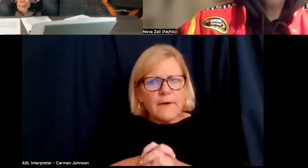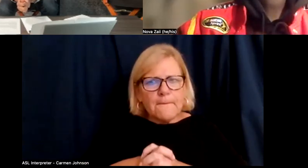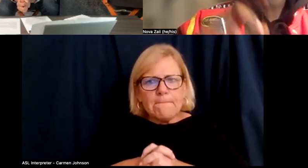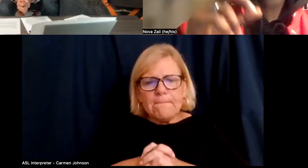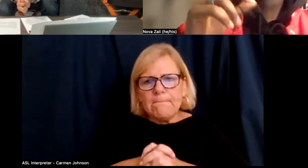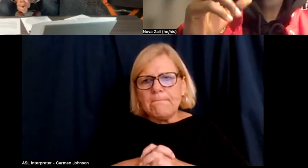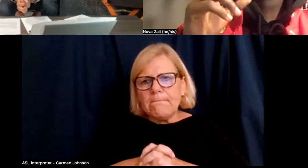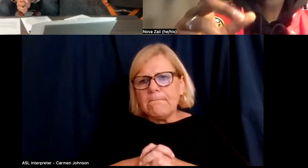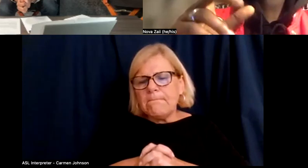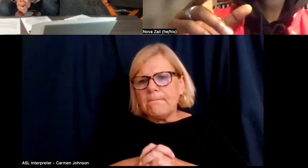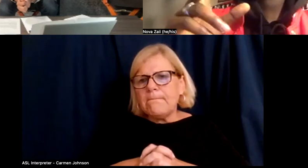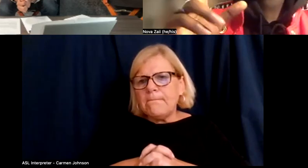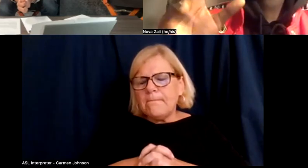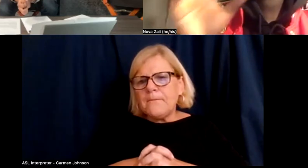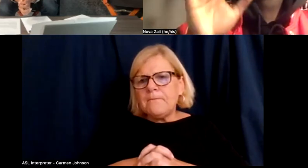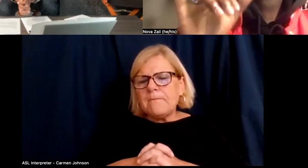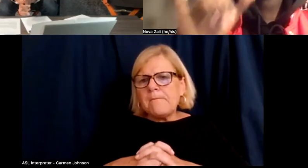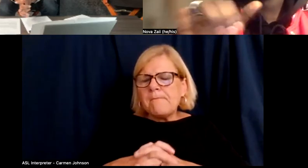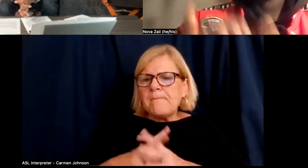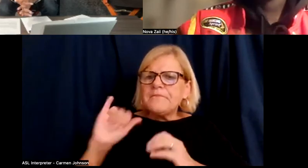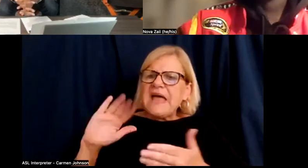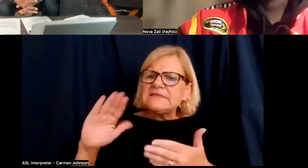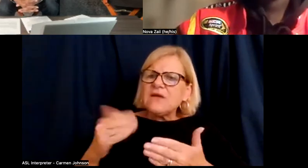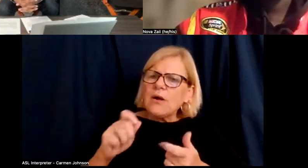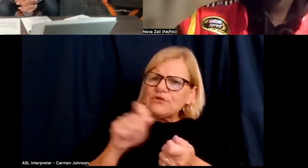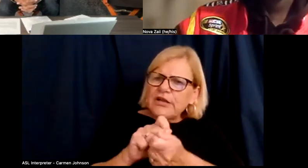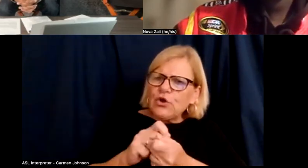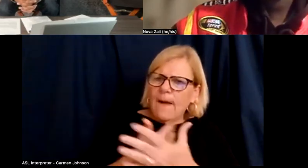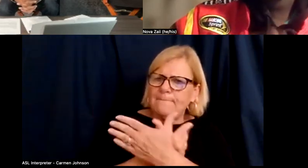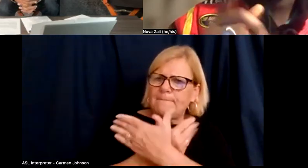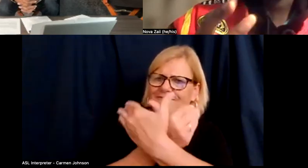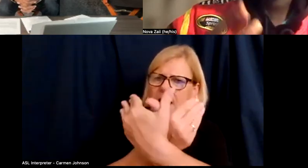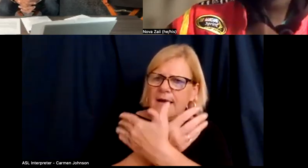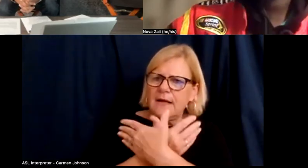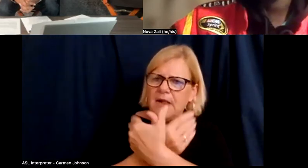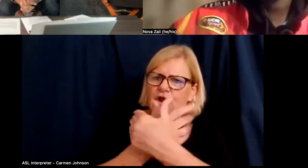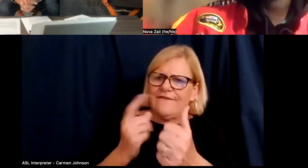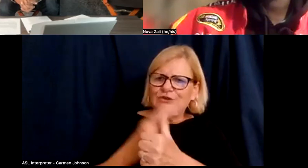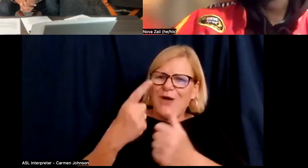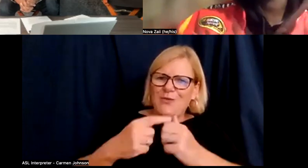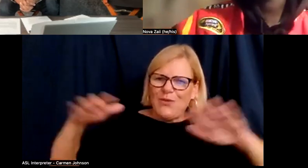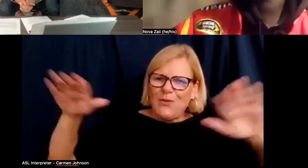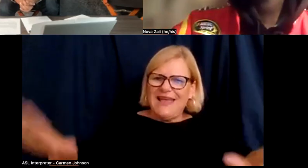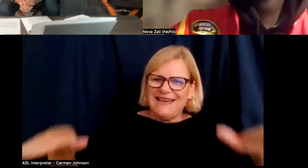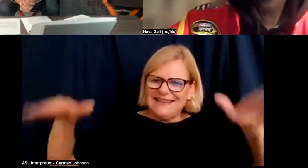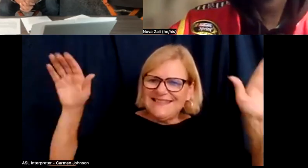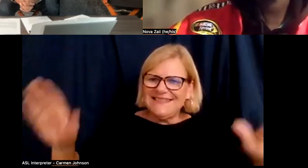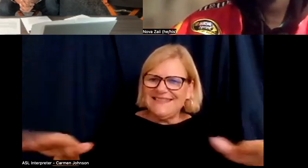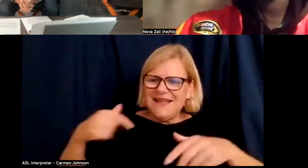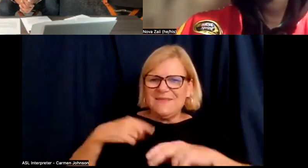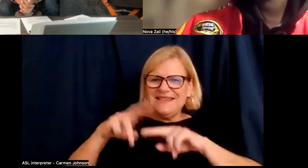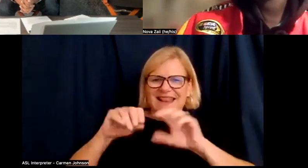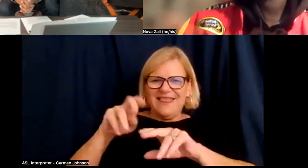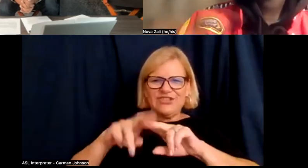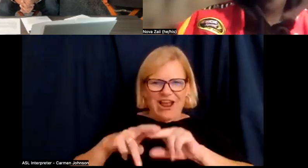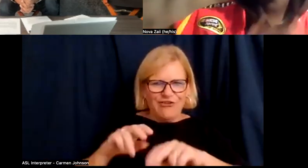and that song in particular, Butterfly, the first one with the wings and me sitting in that